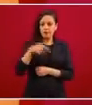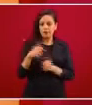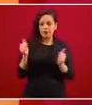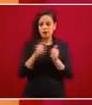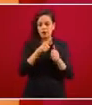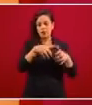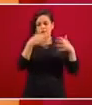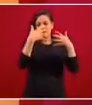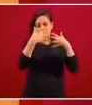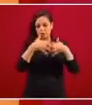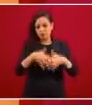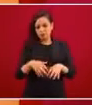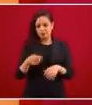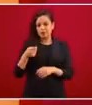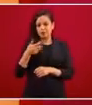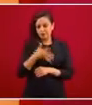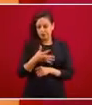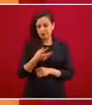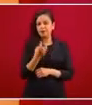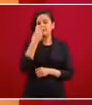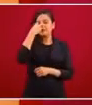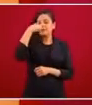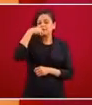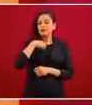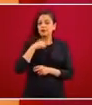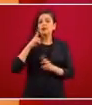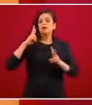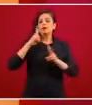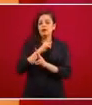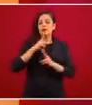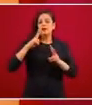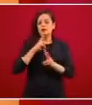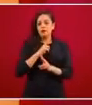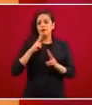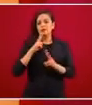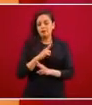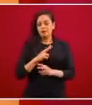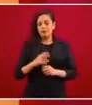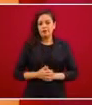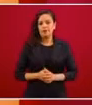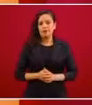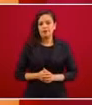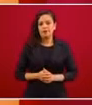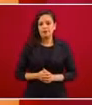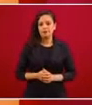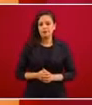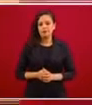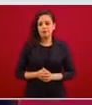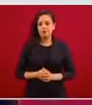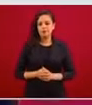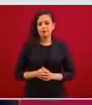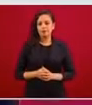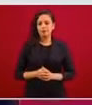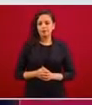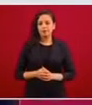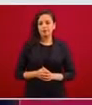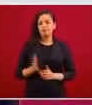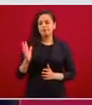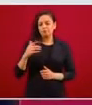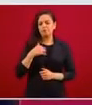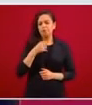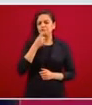their own, and that's when we use what we call a mechanical ventilator. Some people call it a mechanical